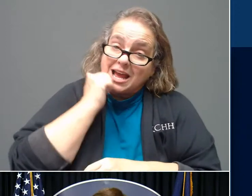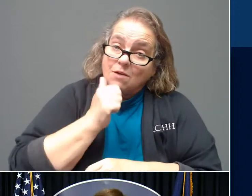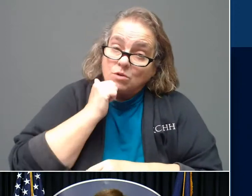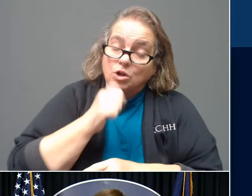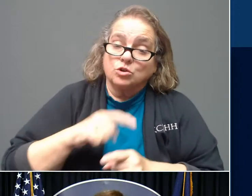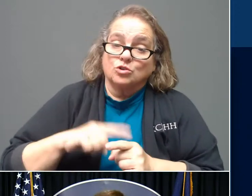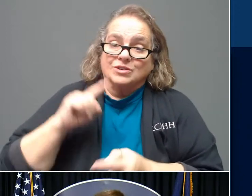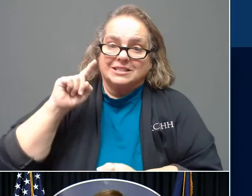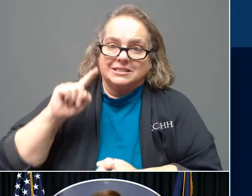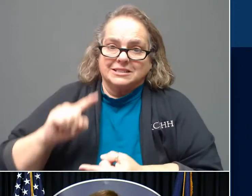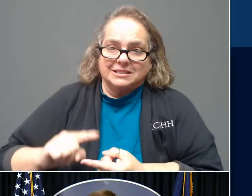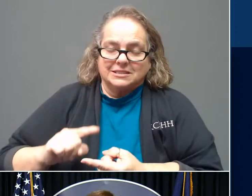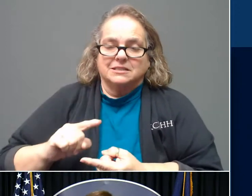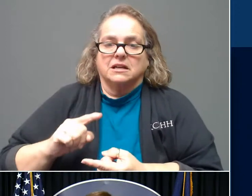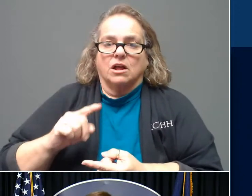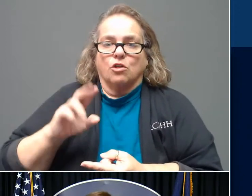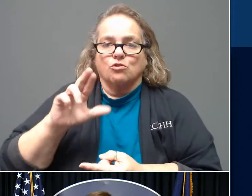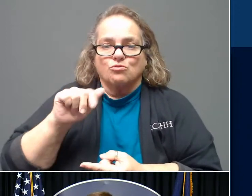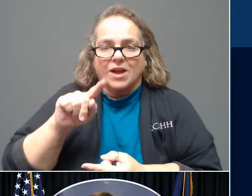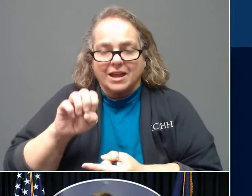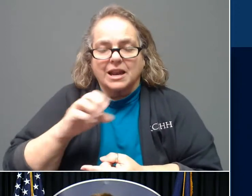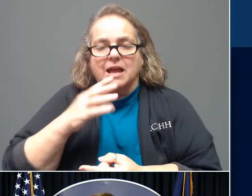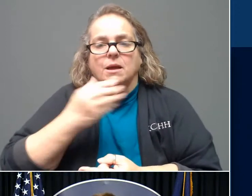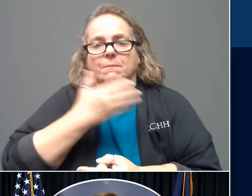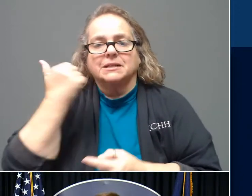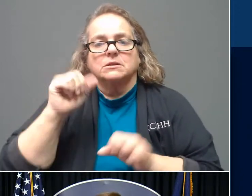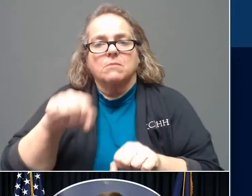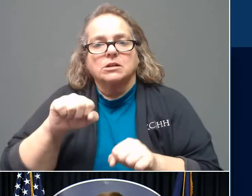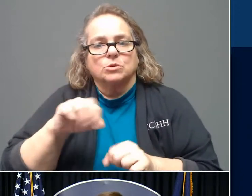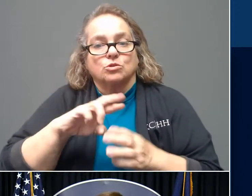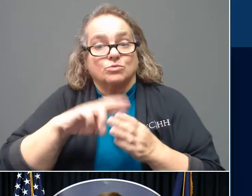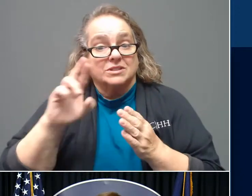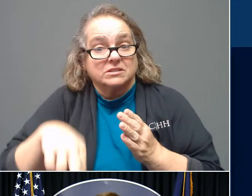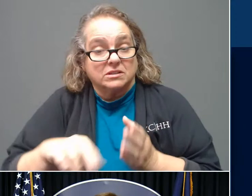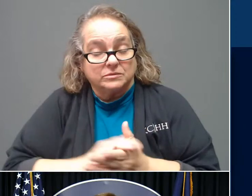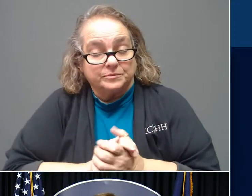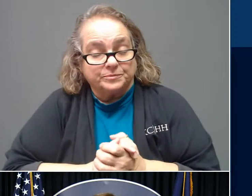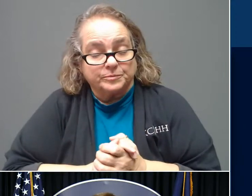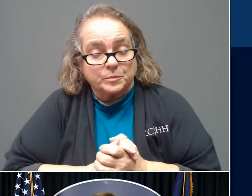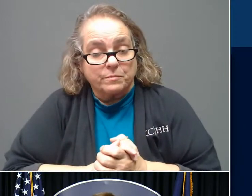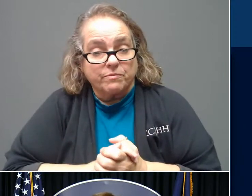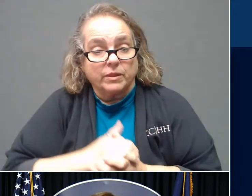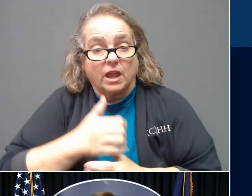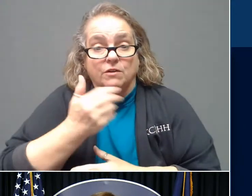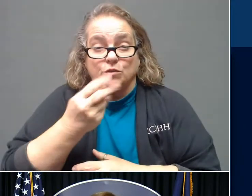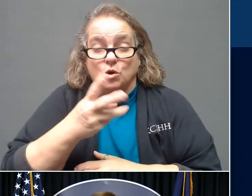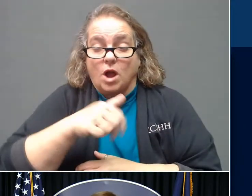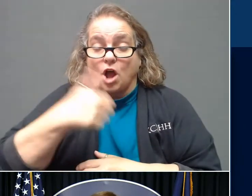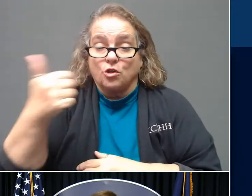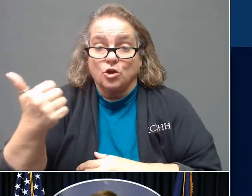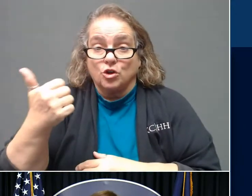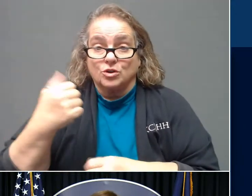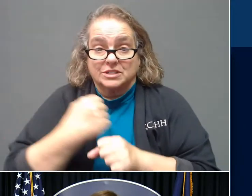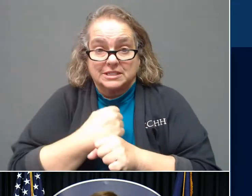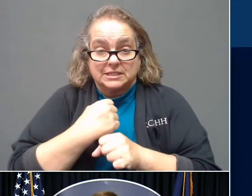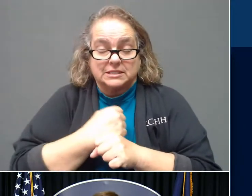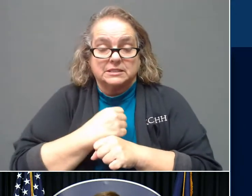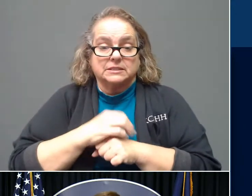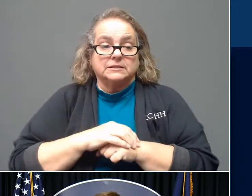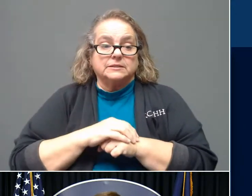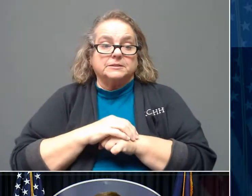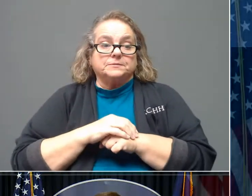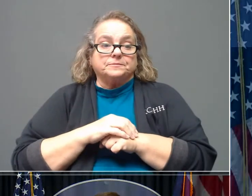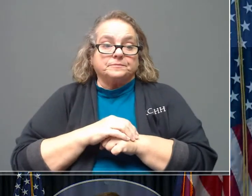try to give you the best possible result. A couple of other statistics I want to go over, some demographic